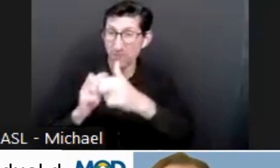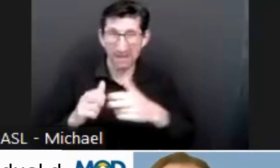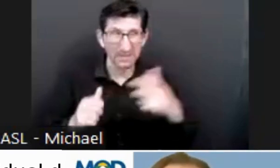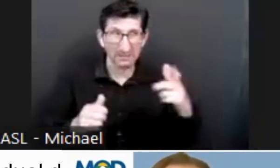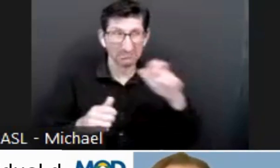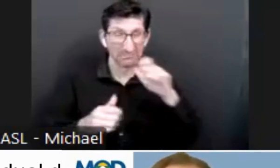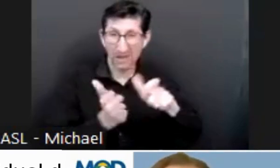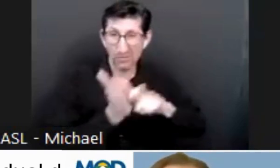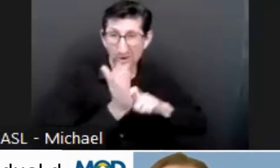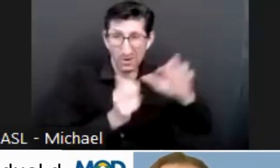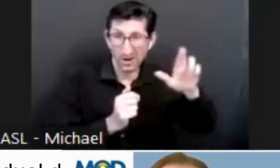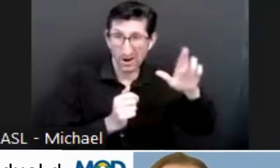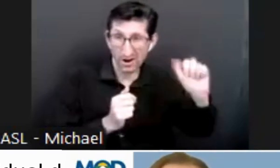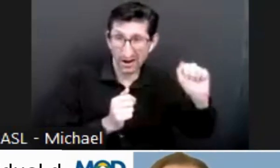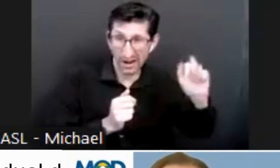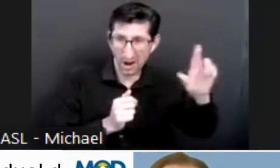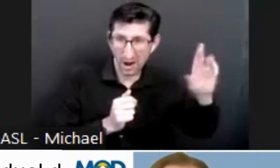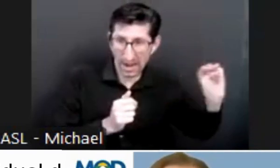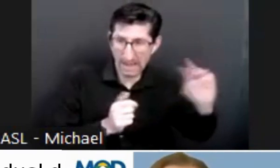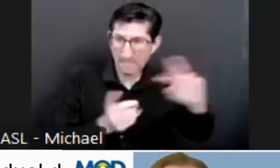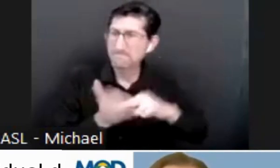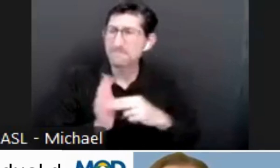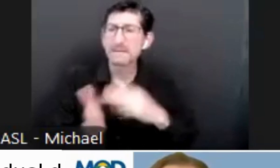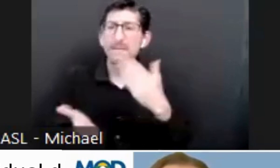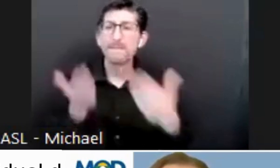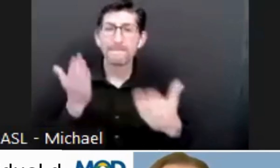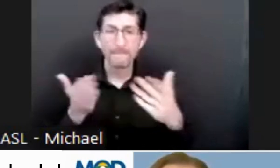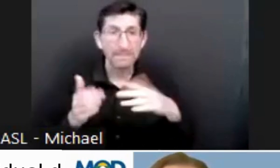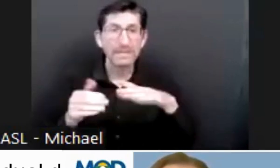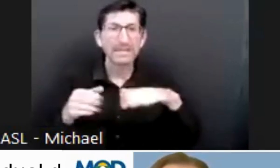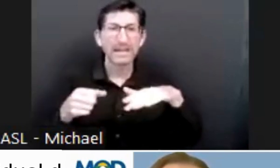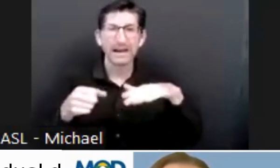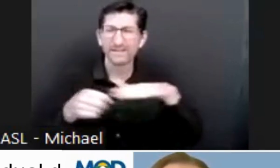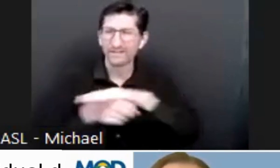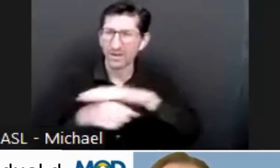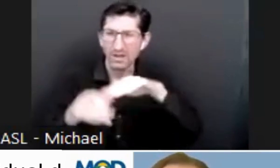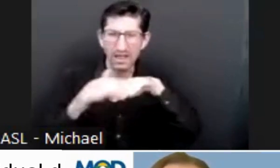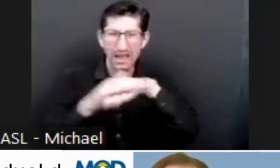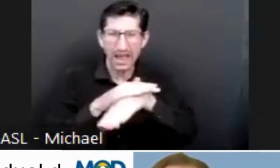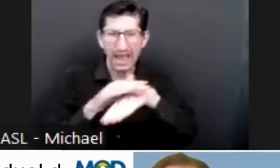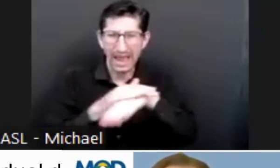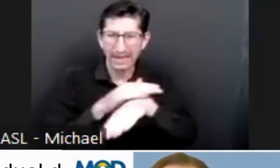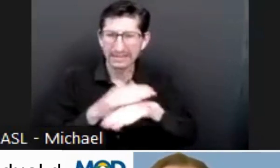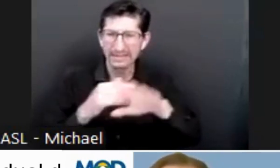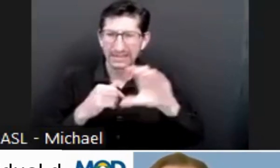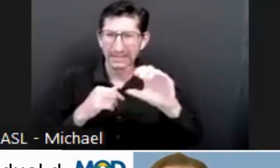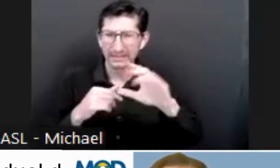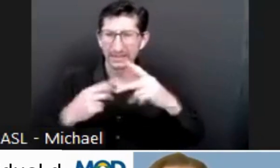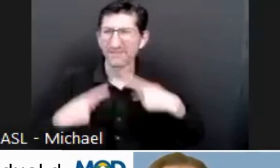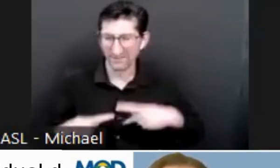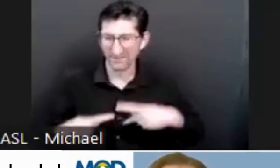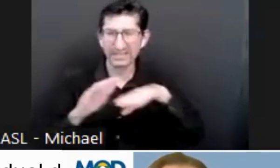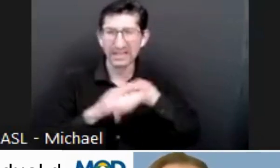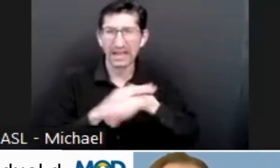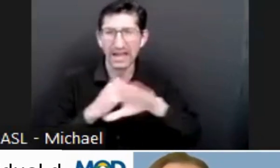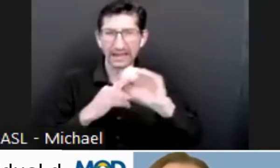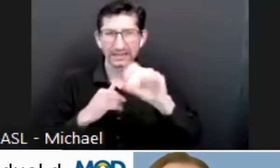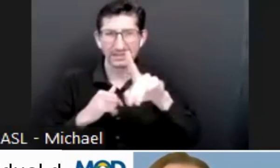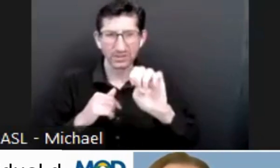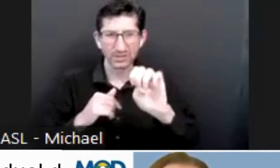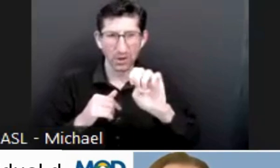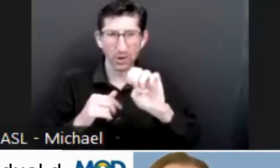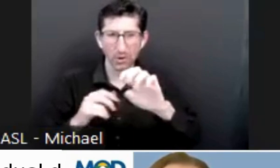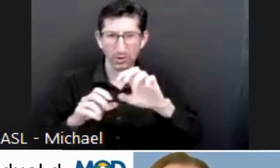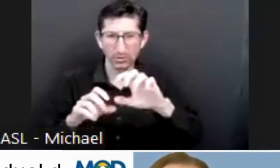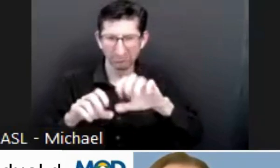accommodation or modification? It could be a physical access code violation, a lease or condo doc violation, a health